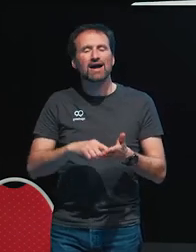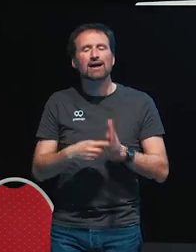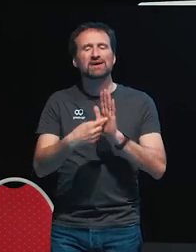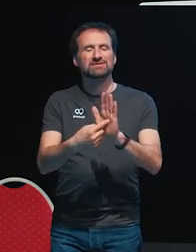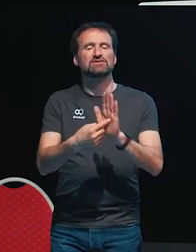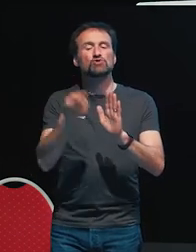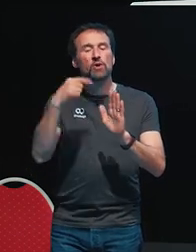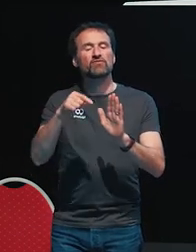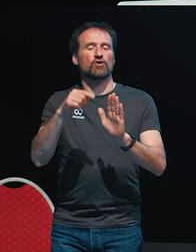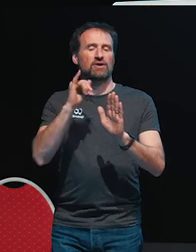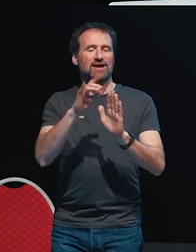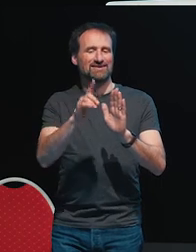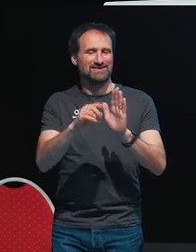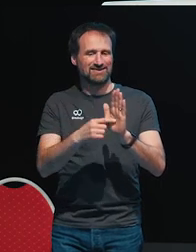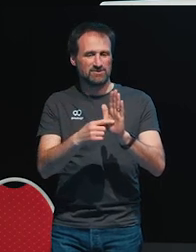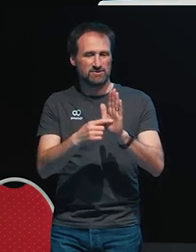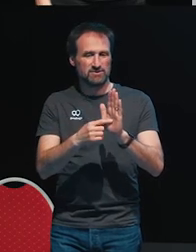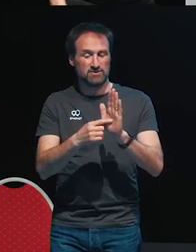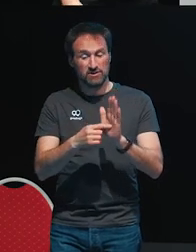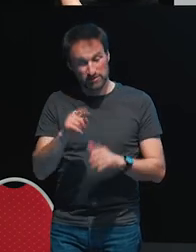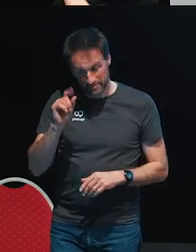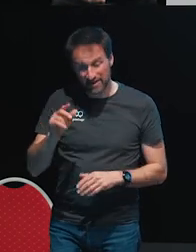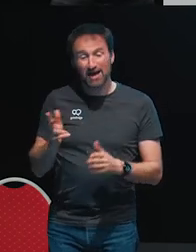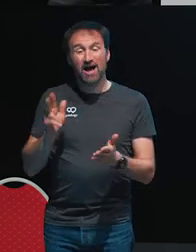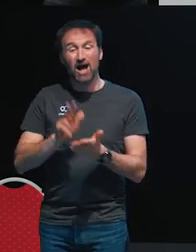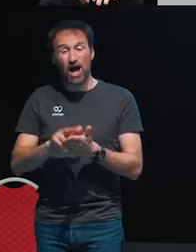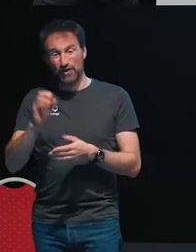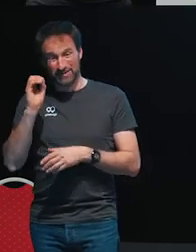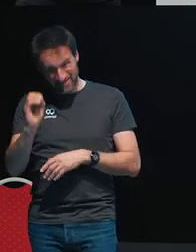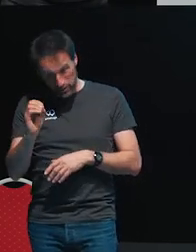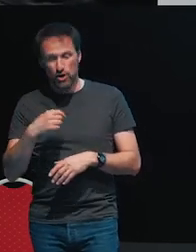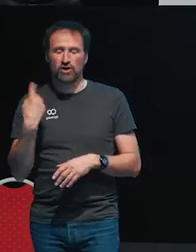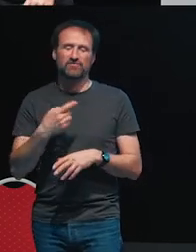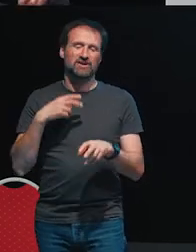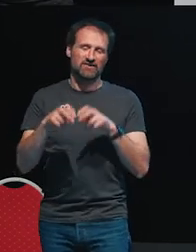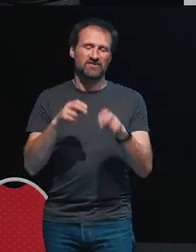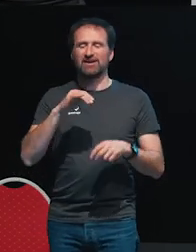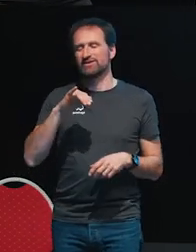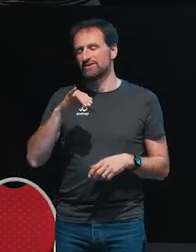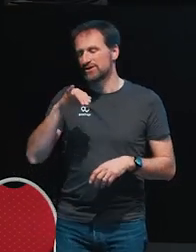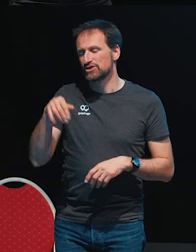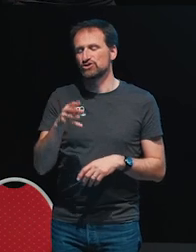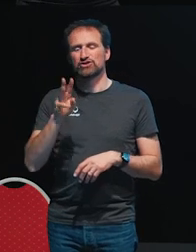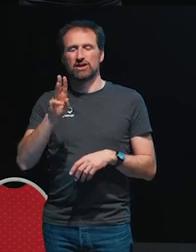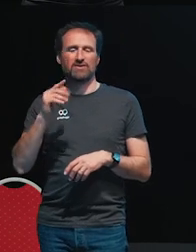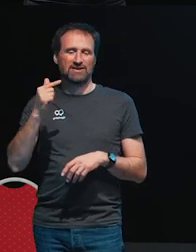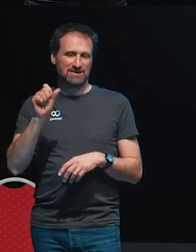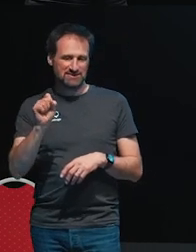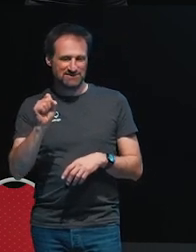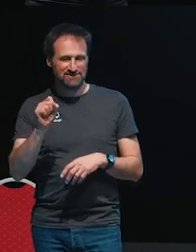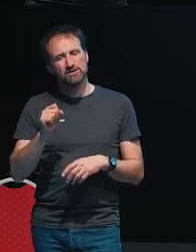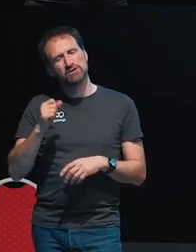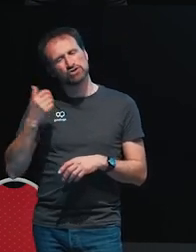ID. So at Auth0, we use JSON Web Tokens as much as possible, because we like them.